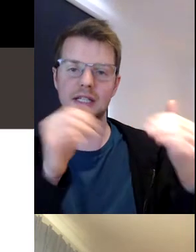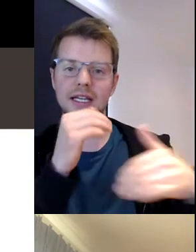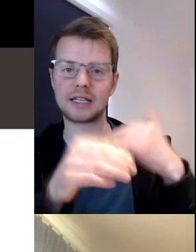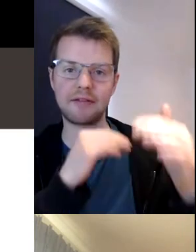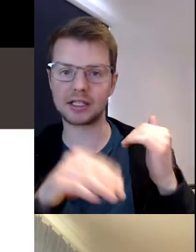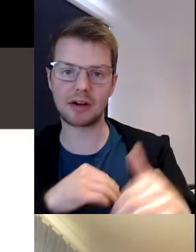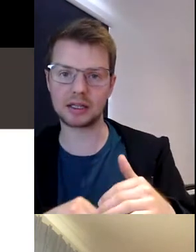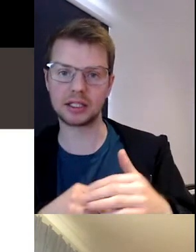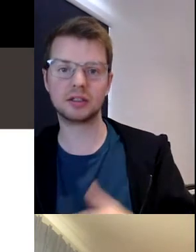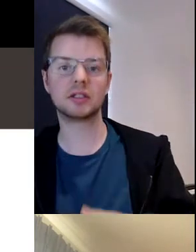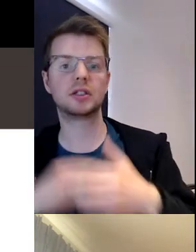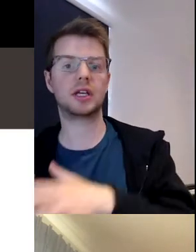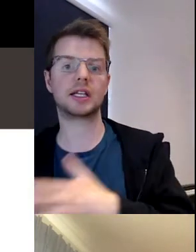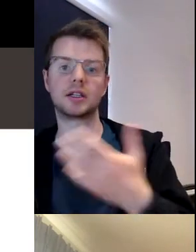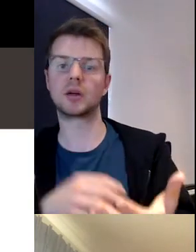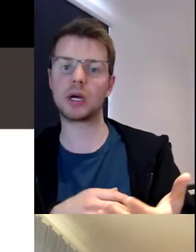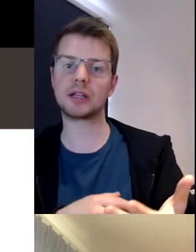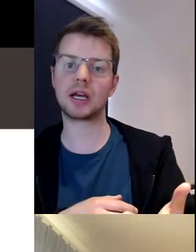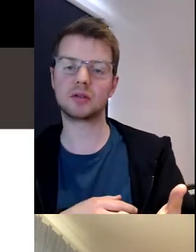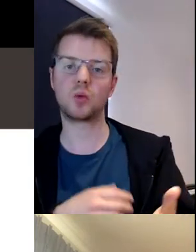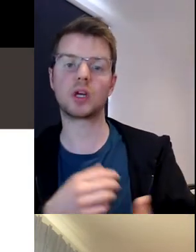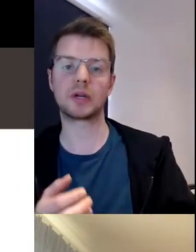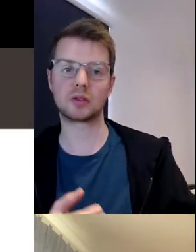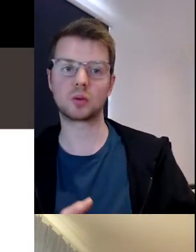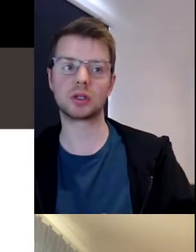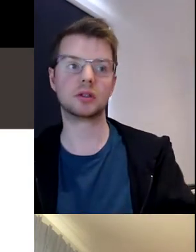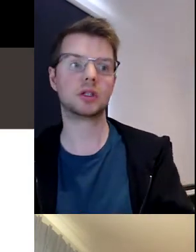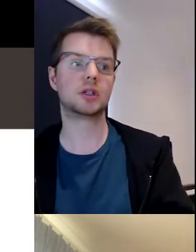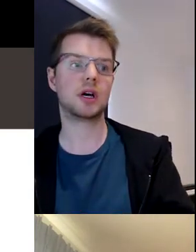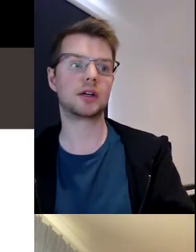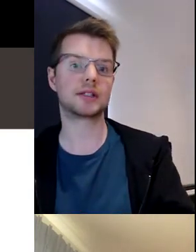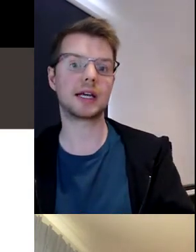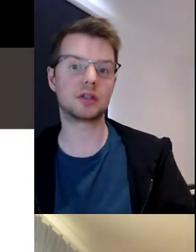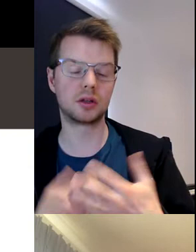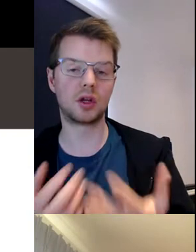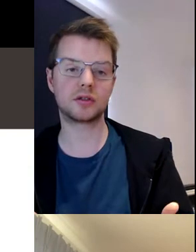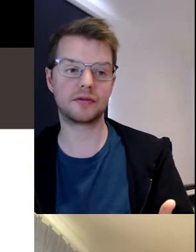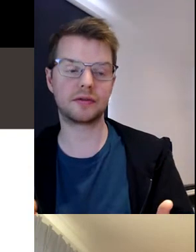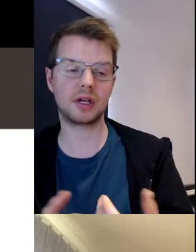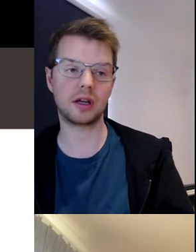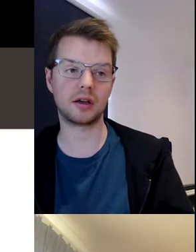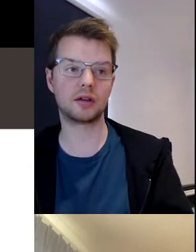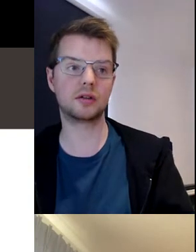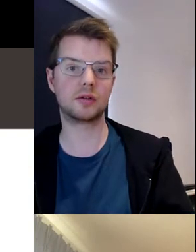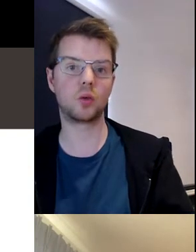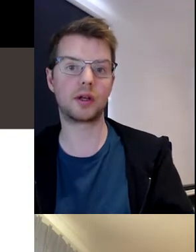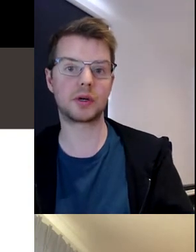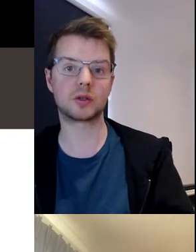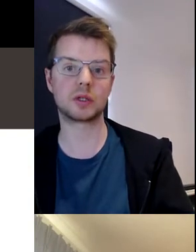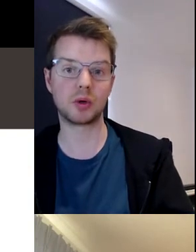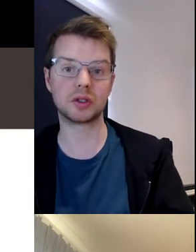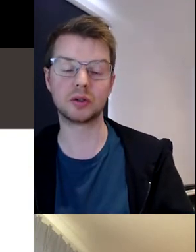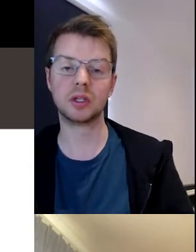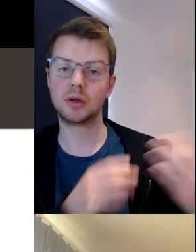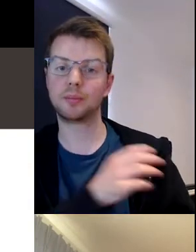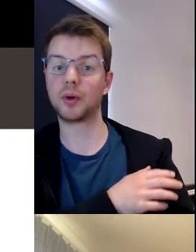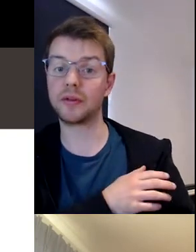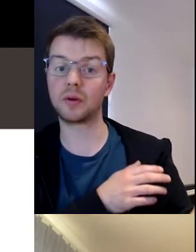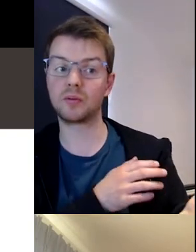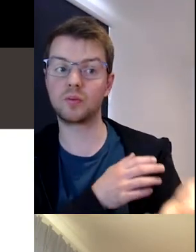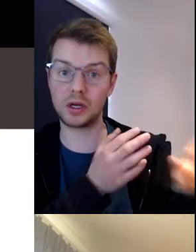rather than translating everything directly. It's done in a way that Welsh speakers will understand. Lots of the Welsh speakers we spoke